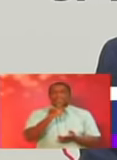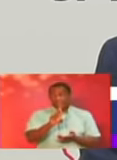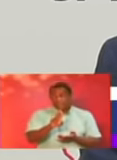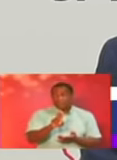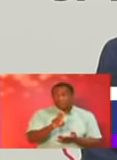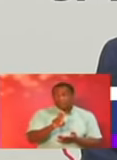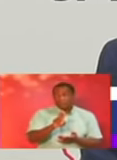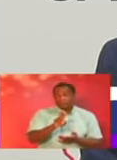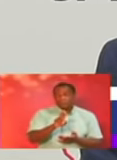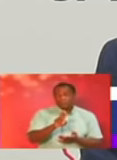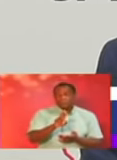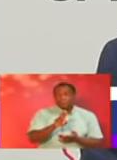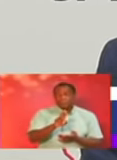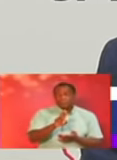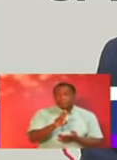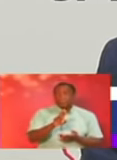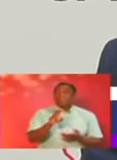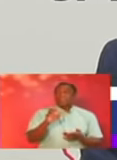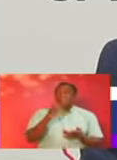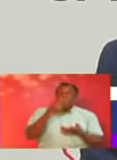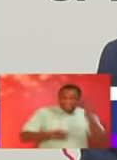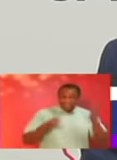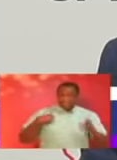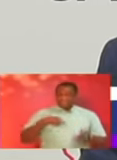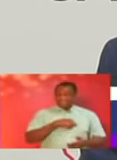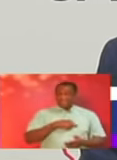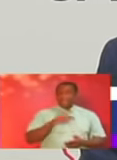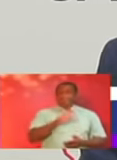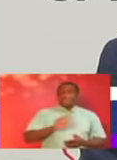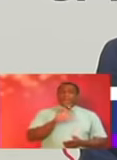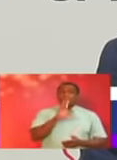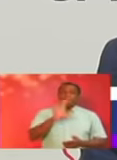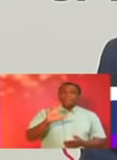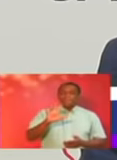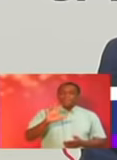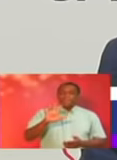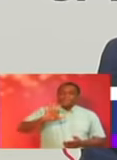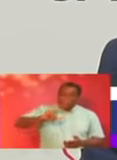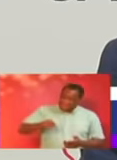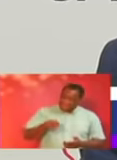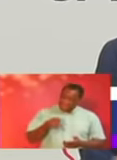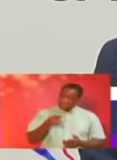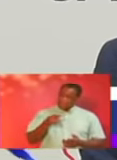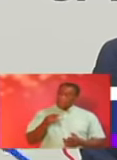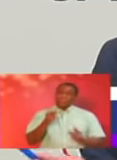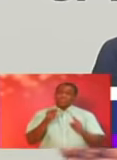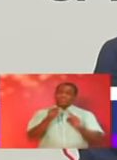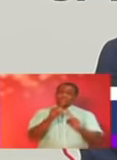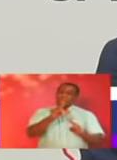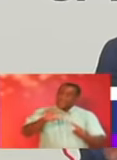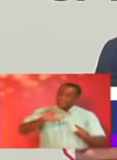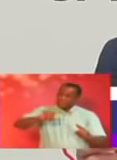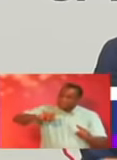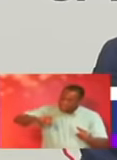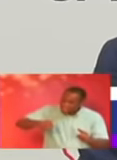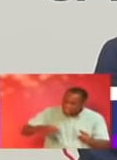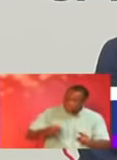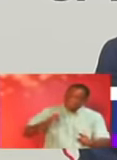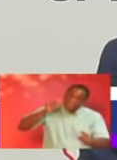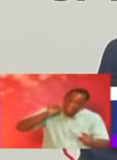to $100,000 per day to operate a mass vac site, and you're only vaccinating 100